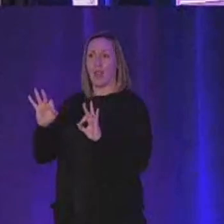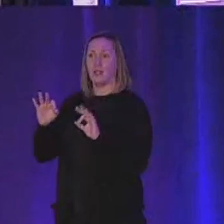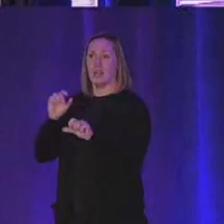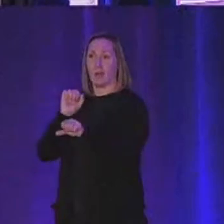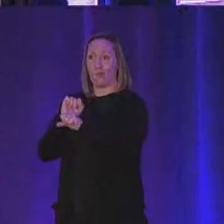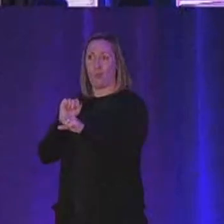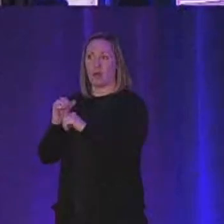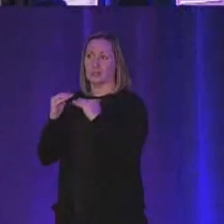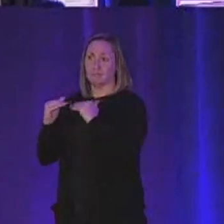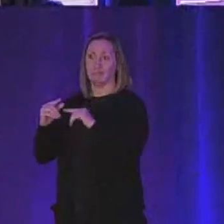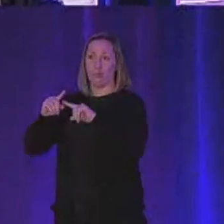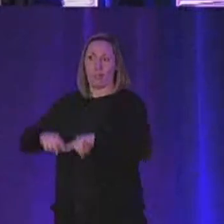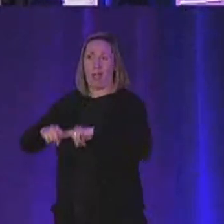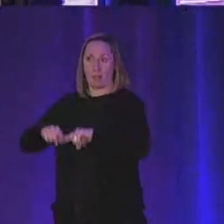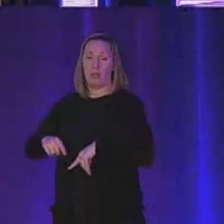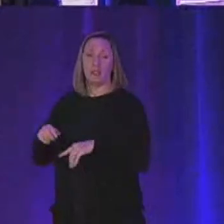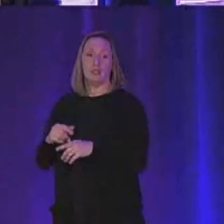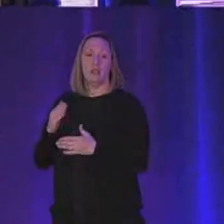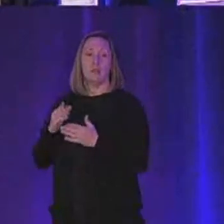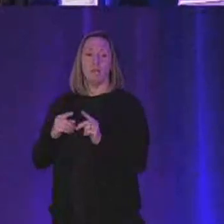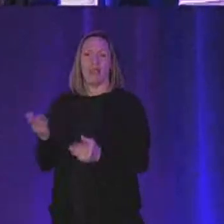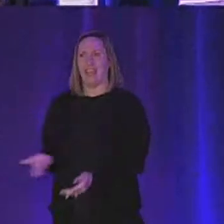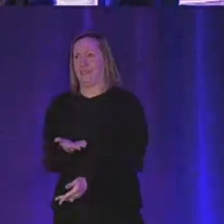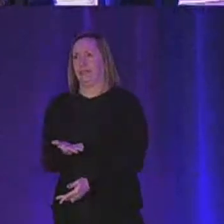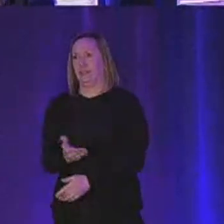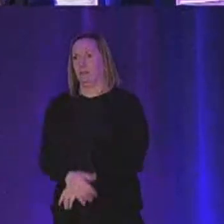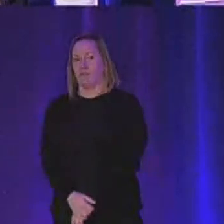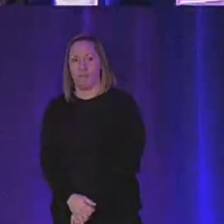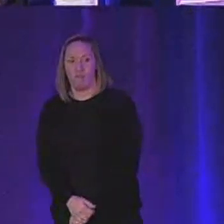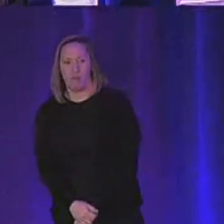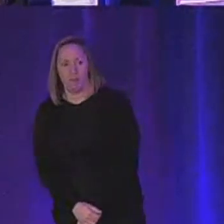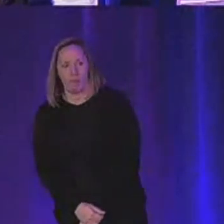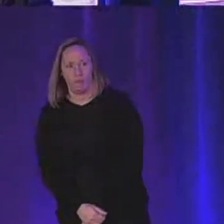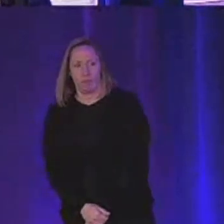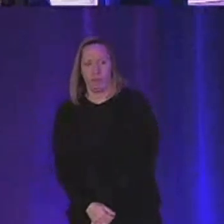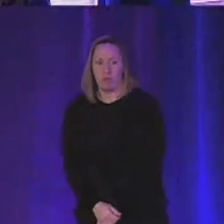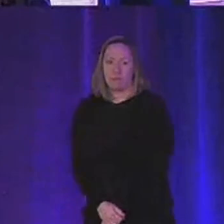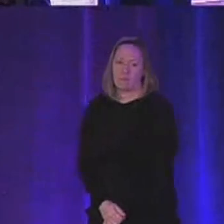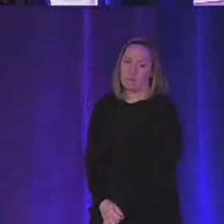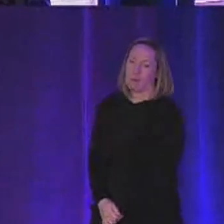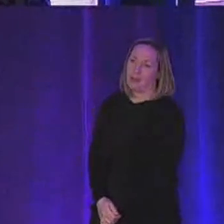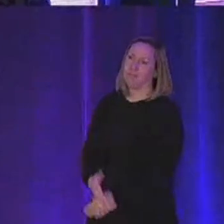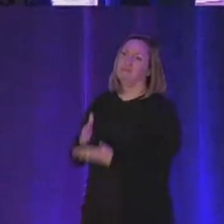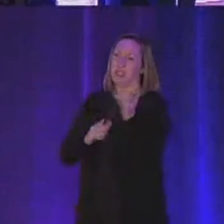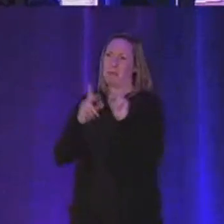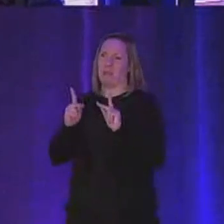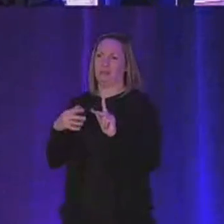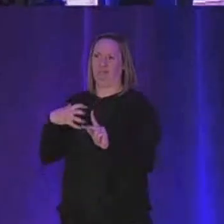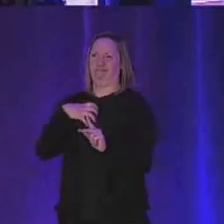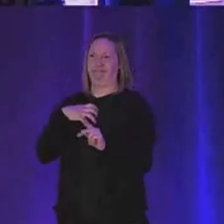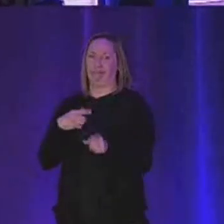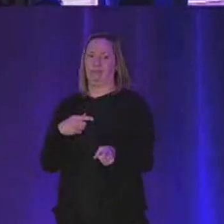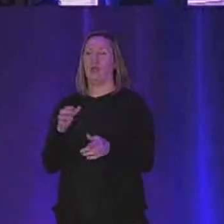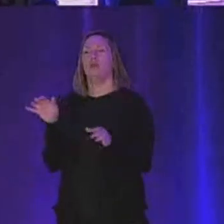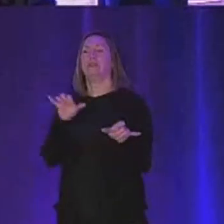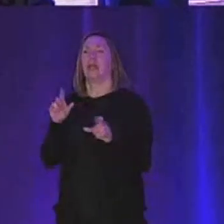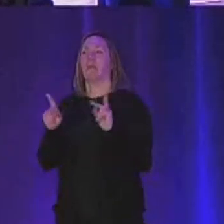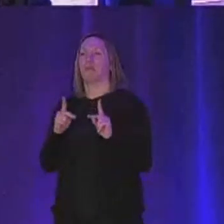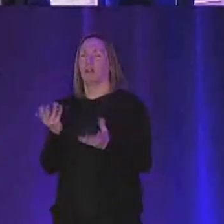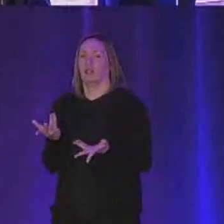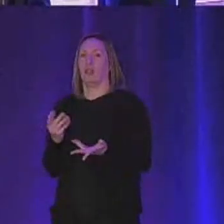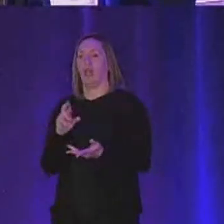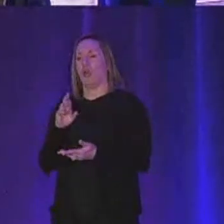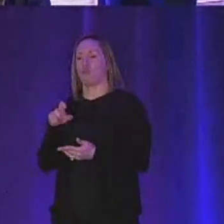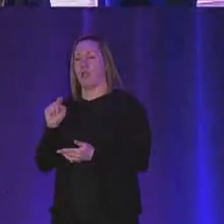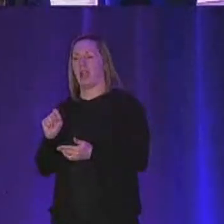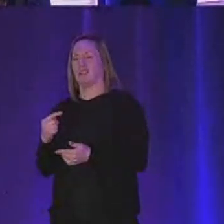occasionally, you have the people who go, yeah, okay, but this. these are the same people who probably go like, yeah,